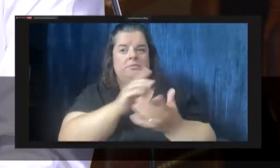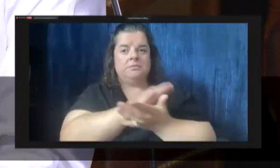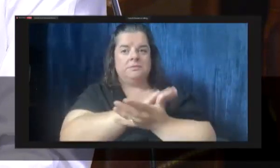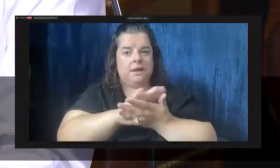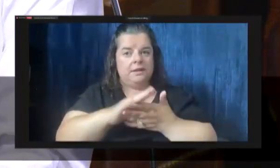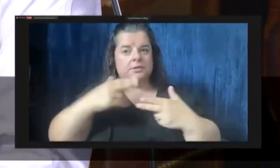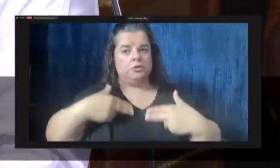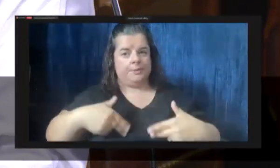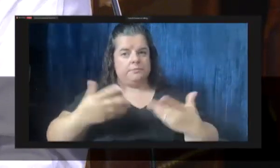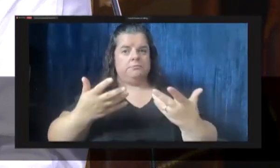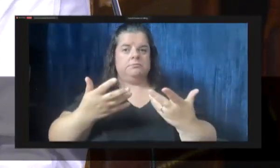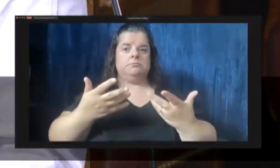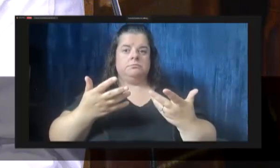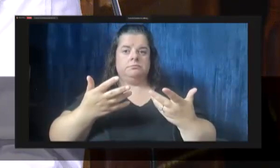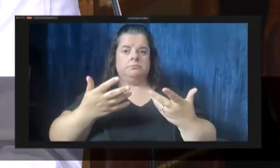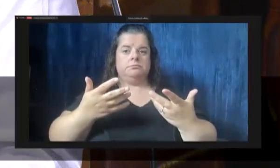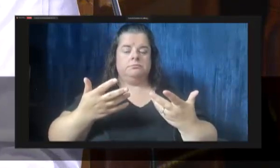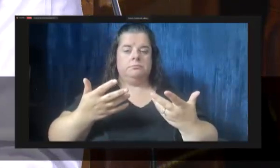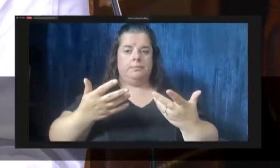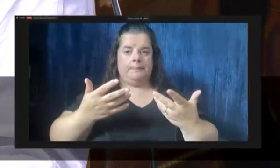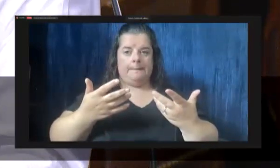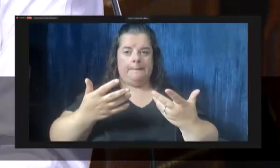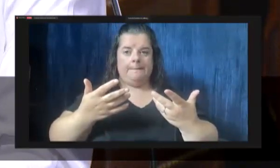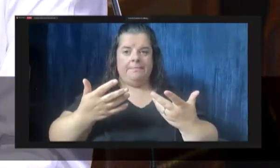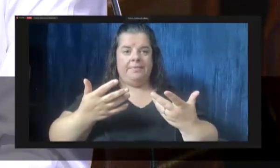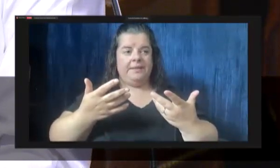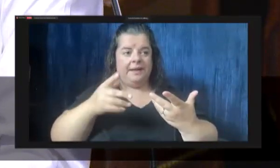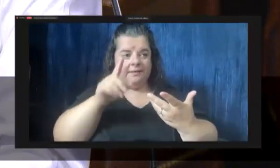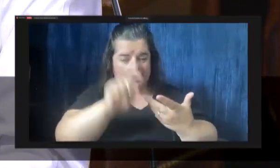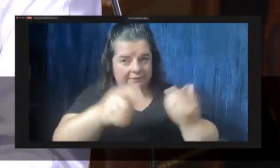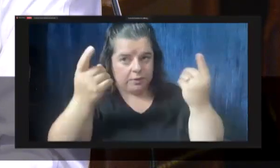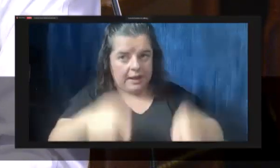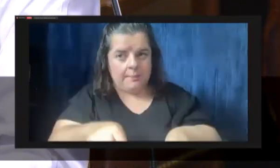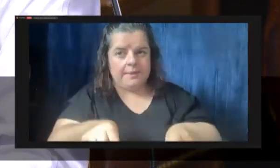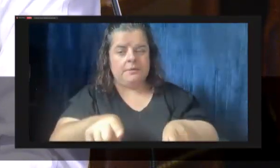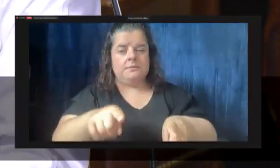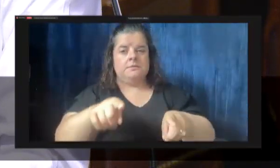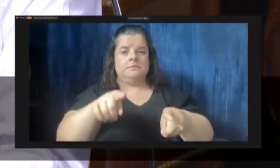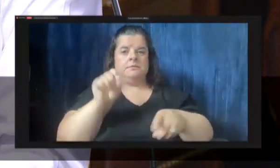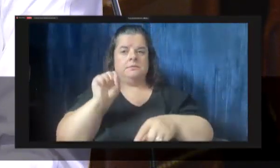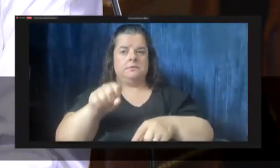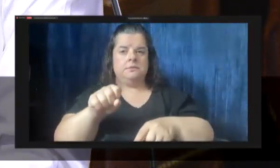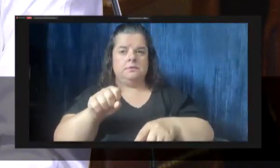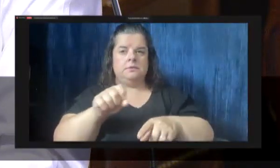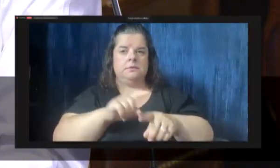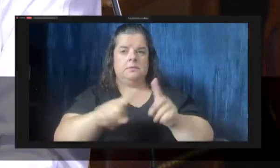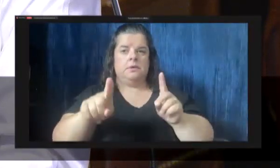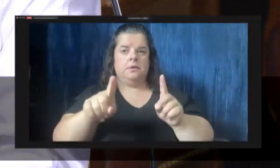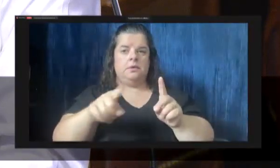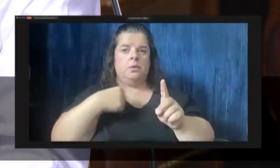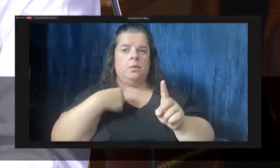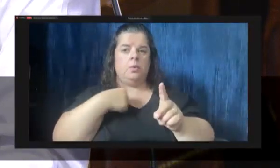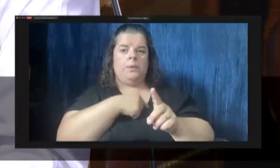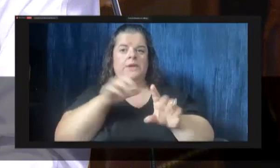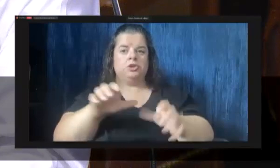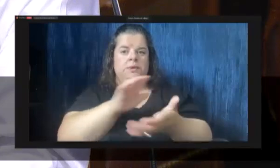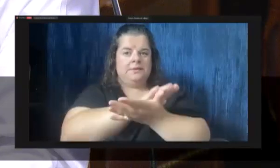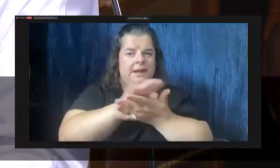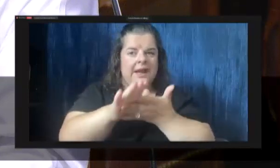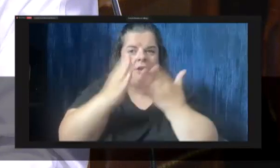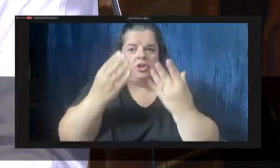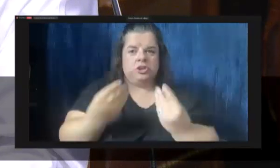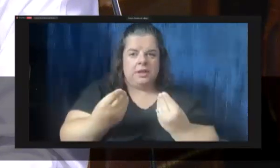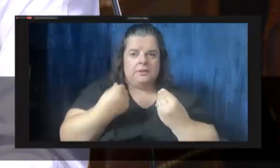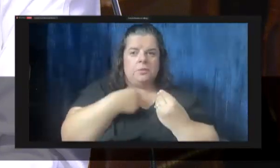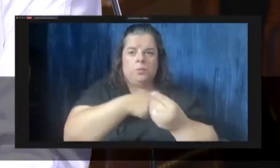as possible. It's, you know, it's inevitable. It's going to happen at some point in time. You have to do it. But we do it as kind and gentle and humane as we